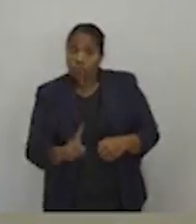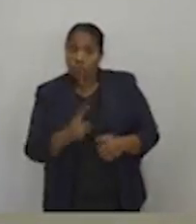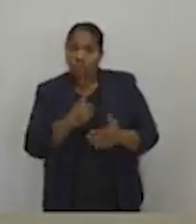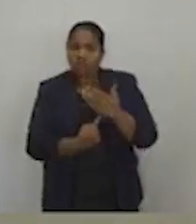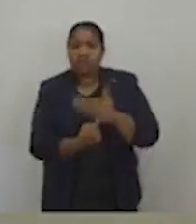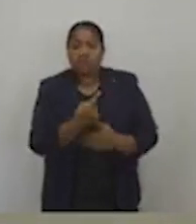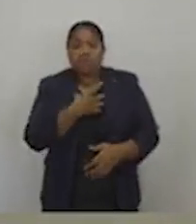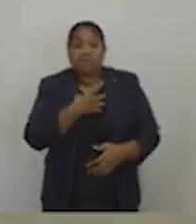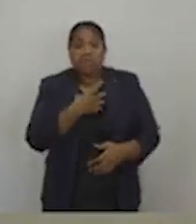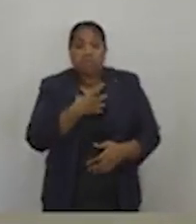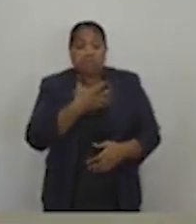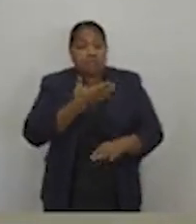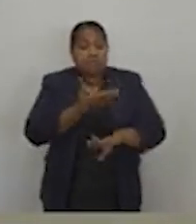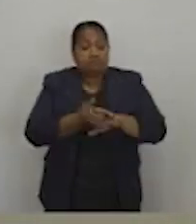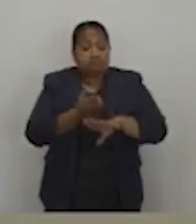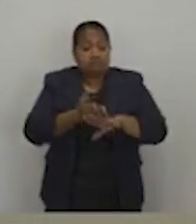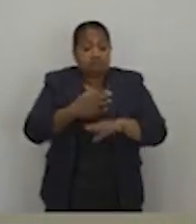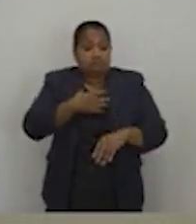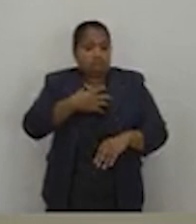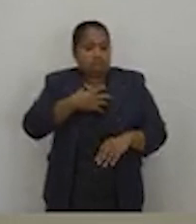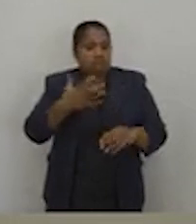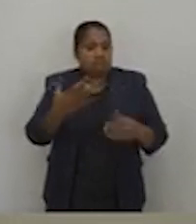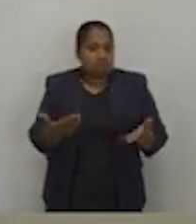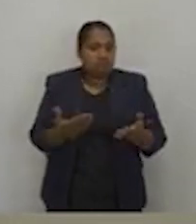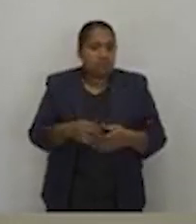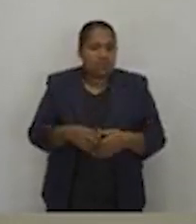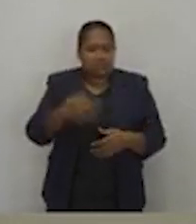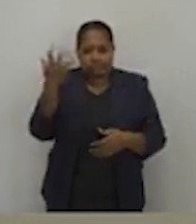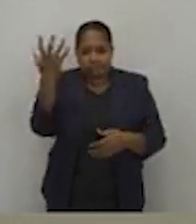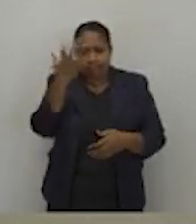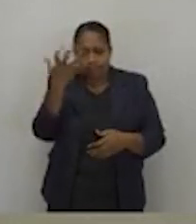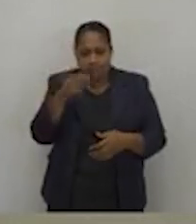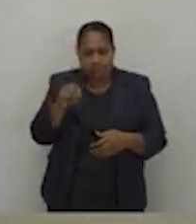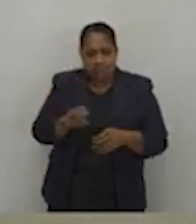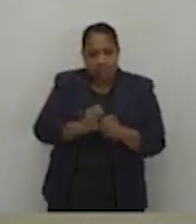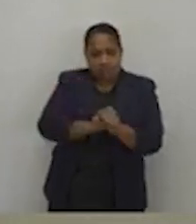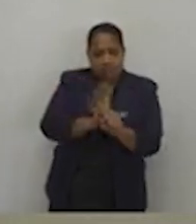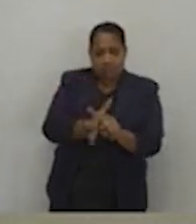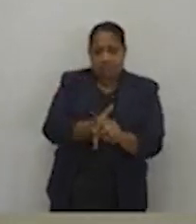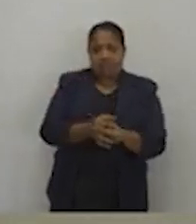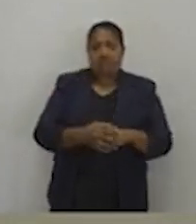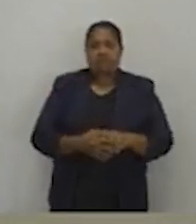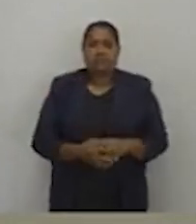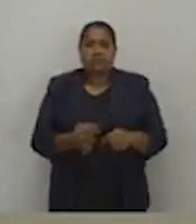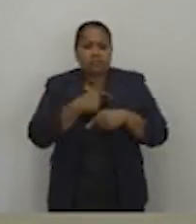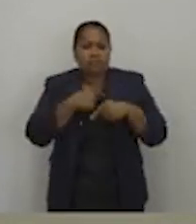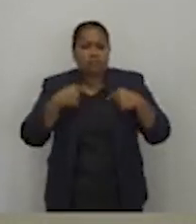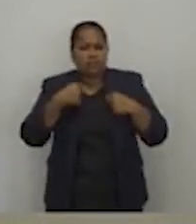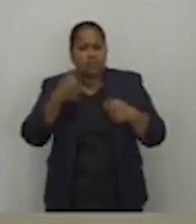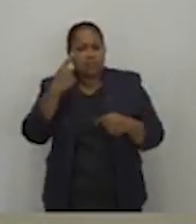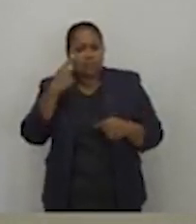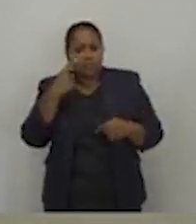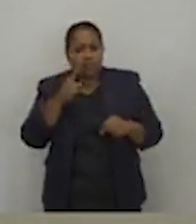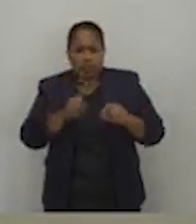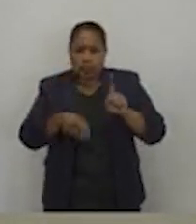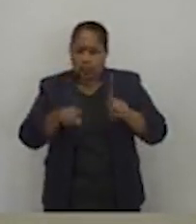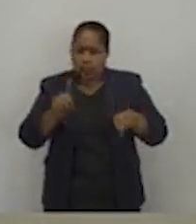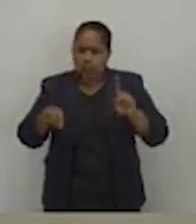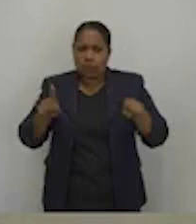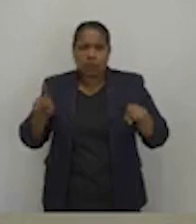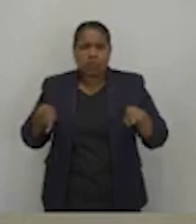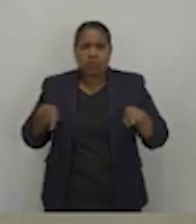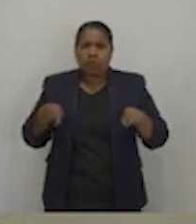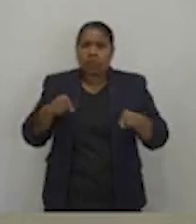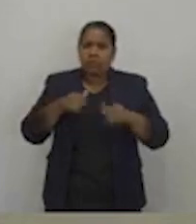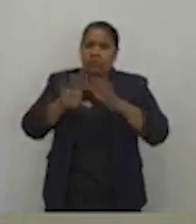contagious and deadlier variant of COVID. We are seeing variants pop up around the globe, from